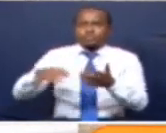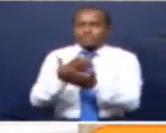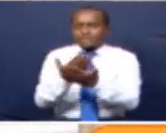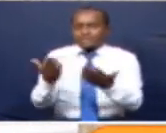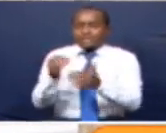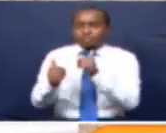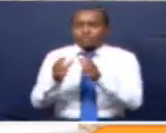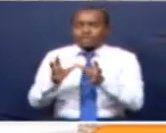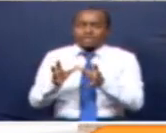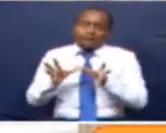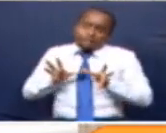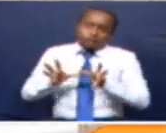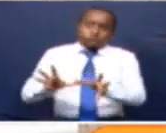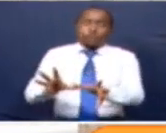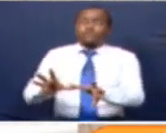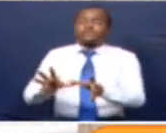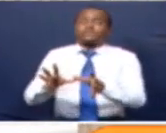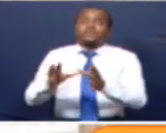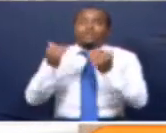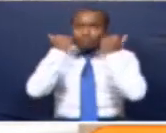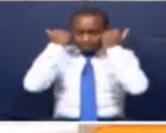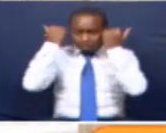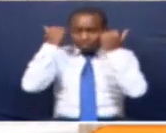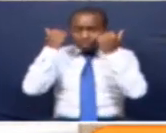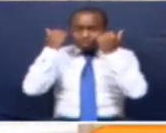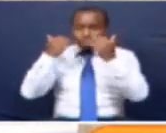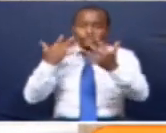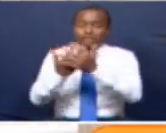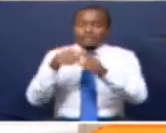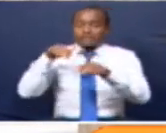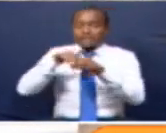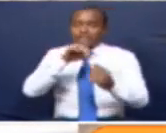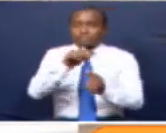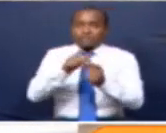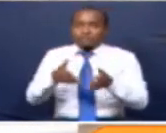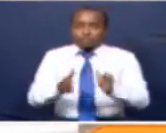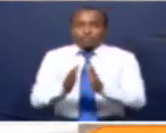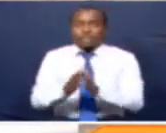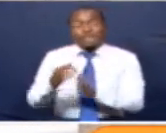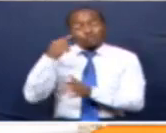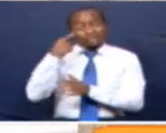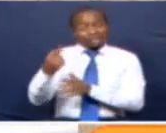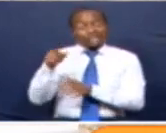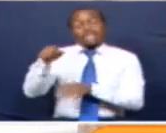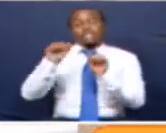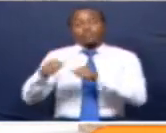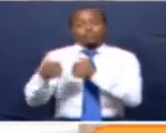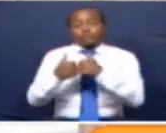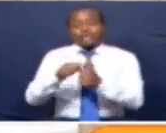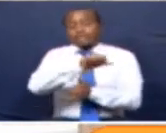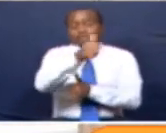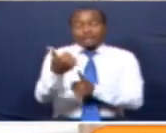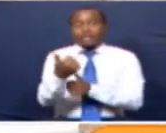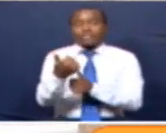officers forced mm-hmm. to only sentence in a certain way. So I see this being rolled out to challenge other pieces of legislation that have tried to fetter the